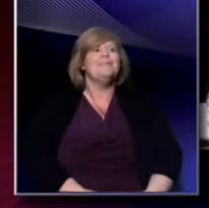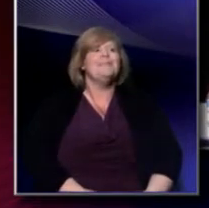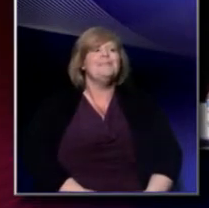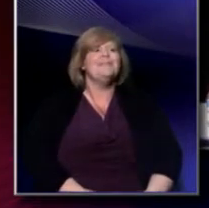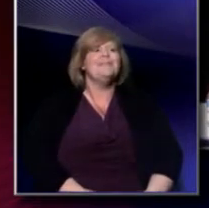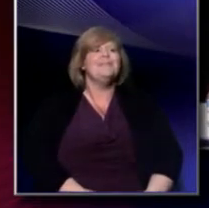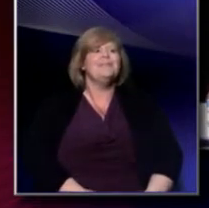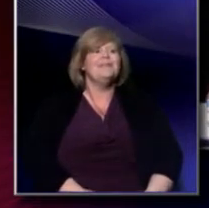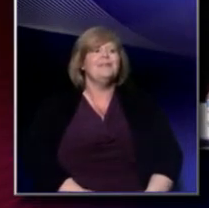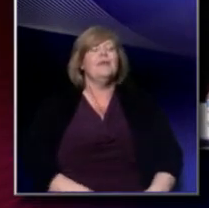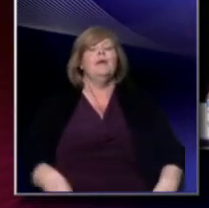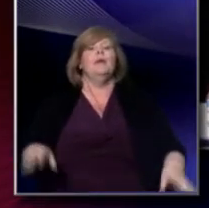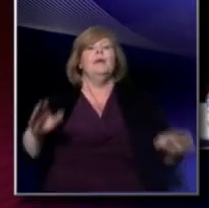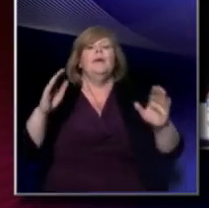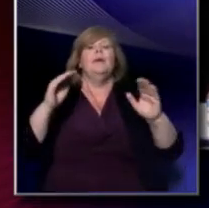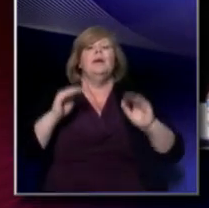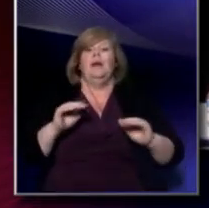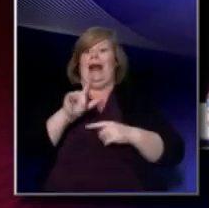Okay.